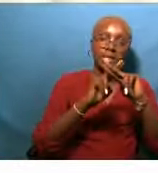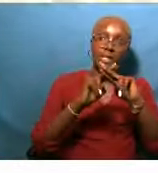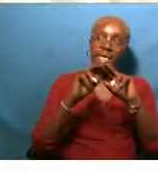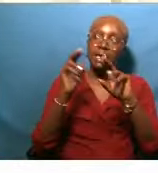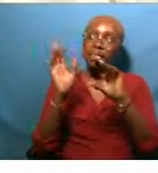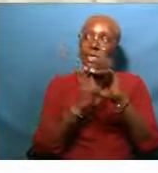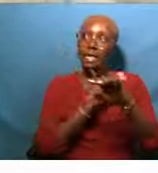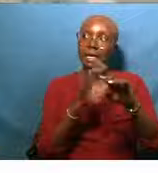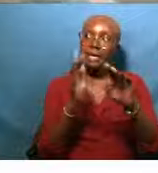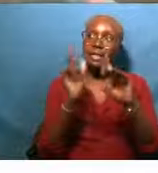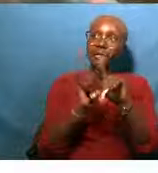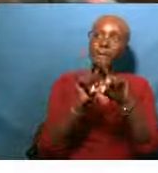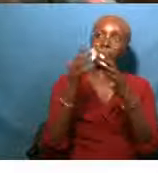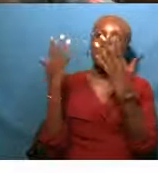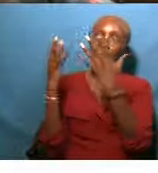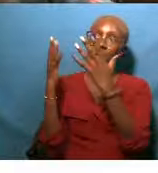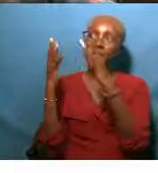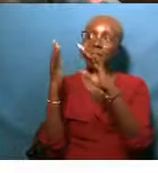of the Diocese.